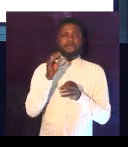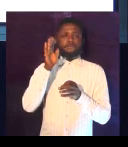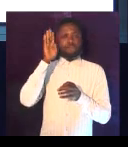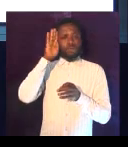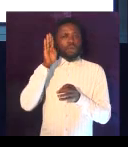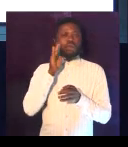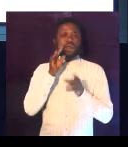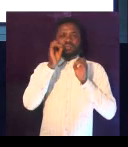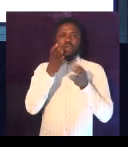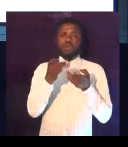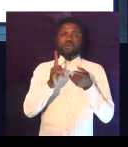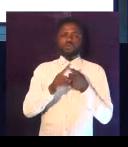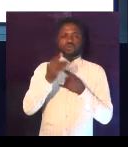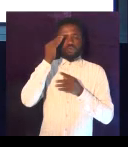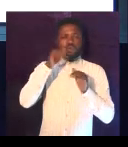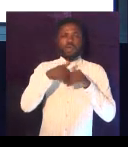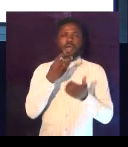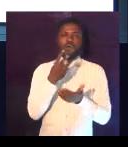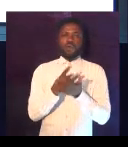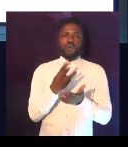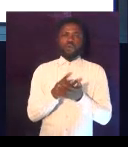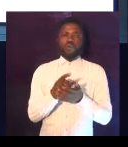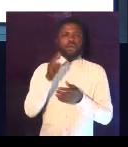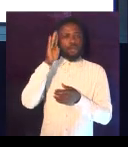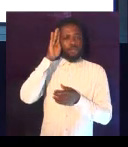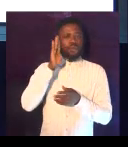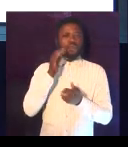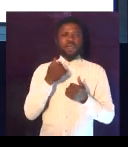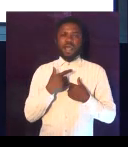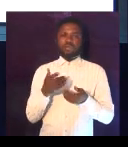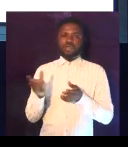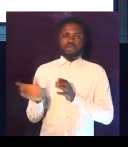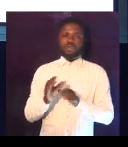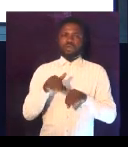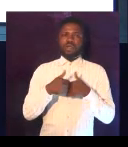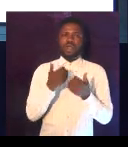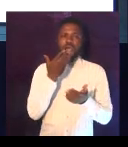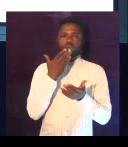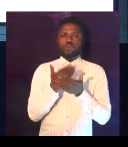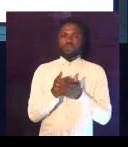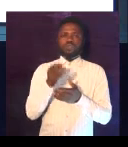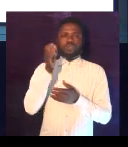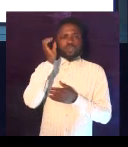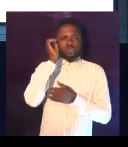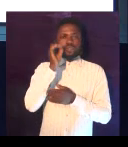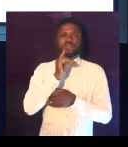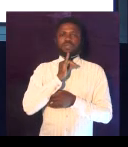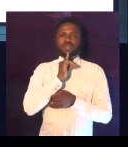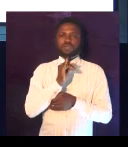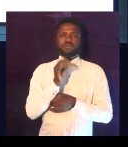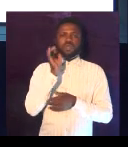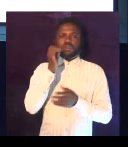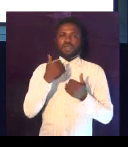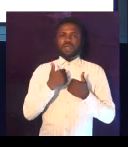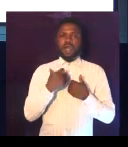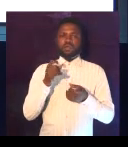Now, if Bukola's teacher wants to know how well Bukola is performing, how good a student Bukola